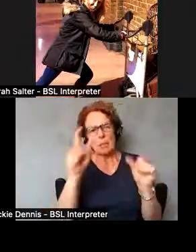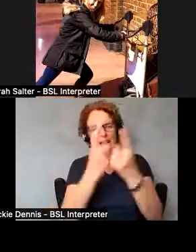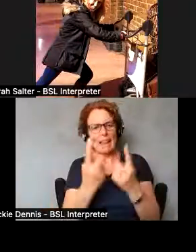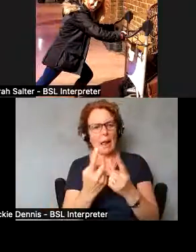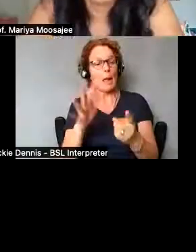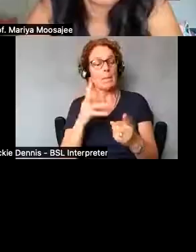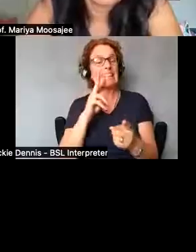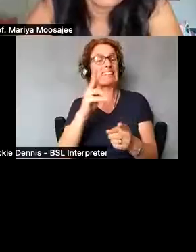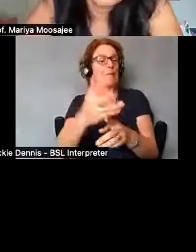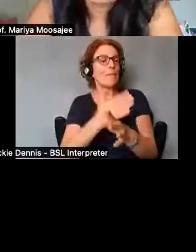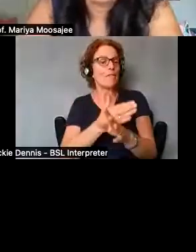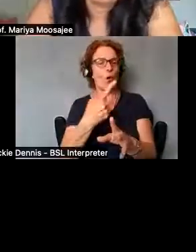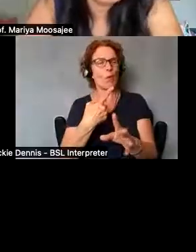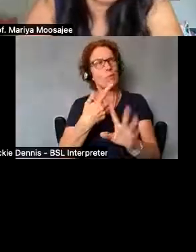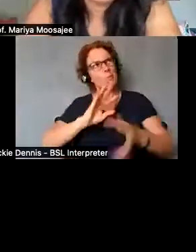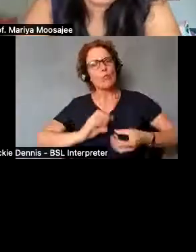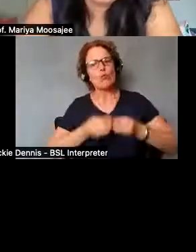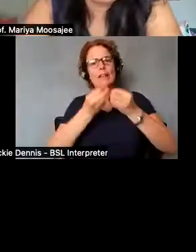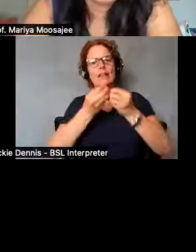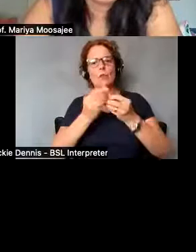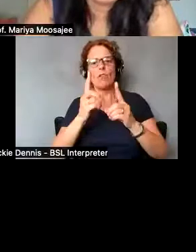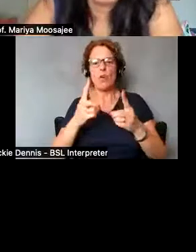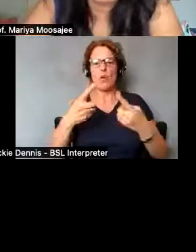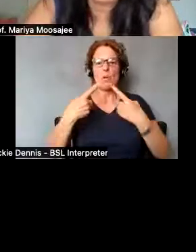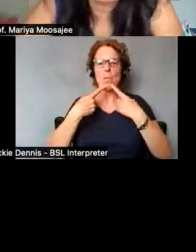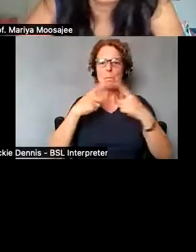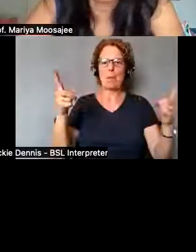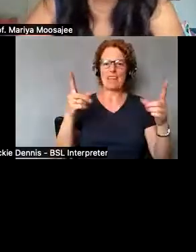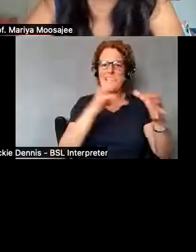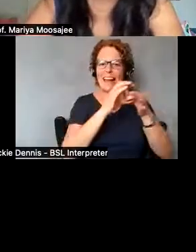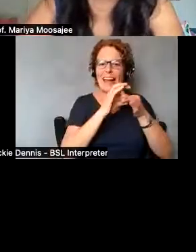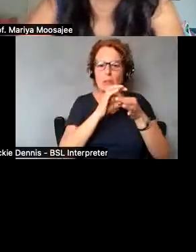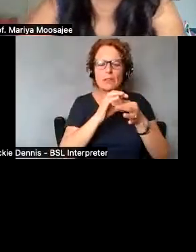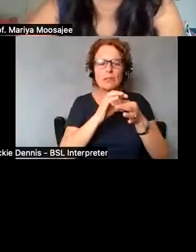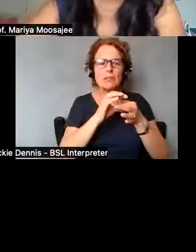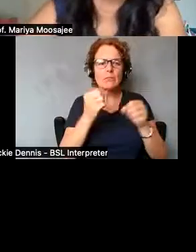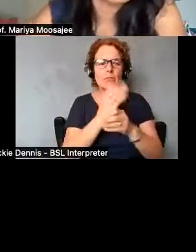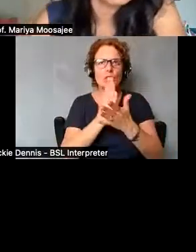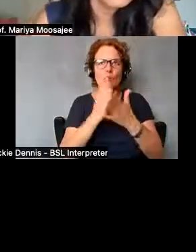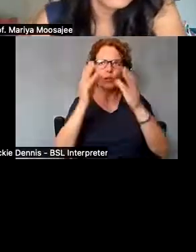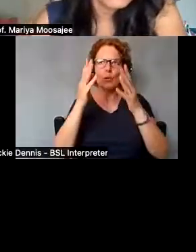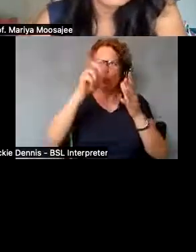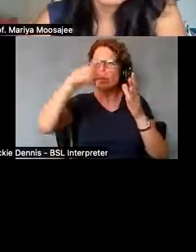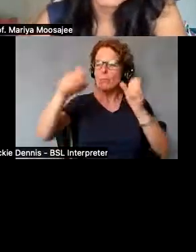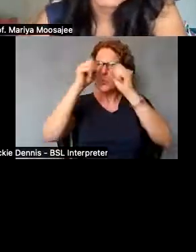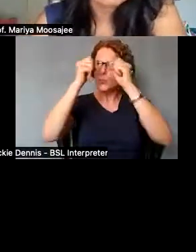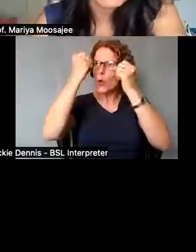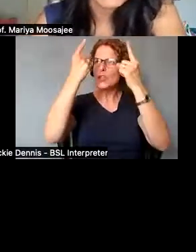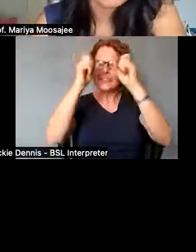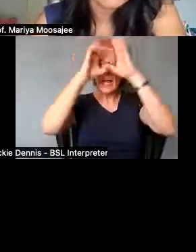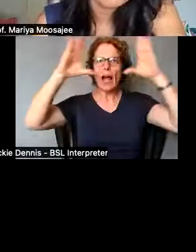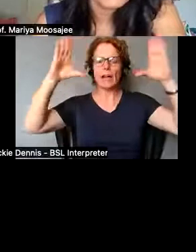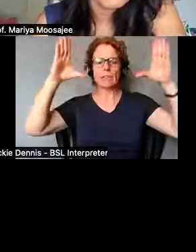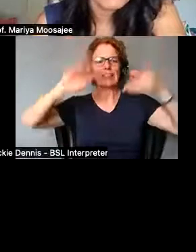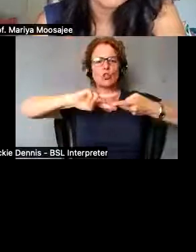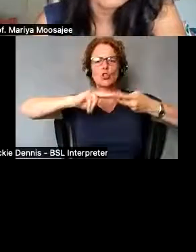but I created this for public engagement, just so people understand the concept of gene therapy. So I'm going to play this video